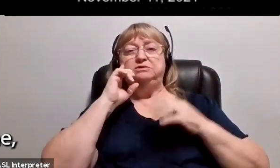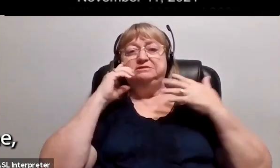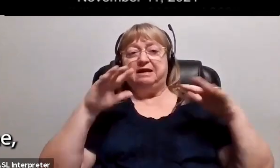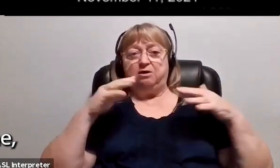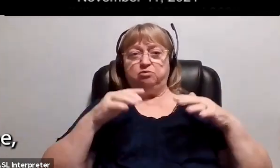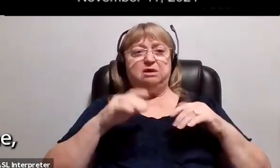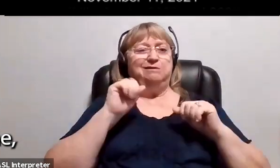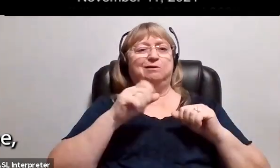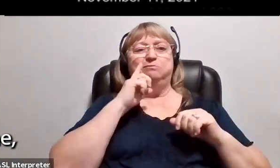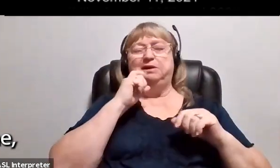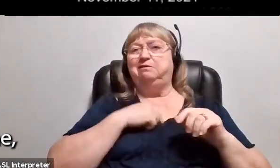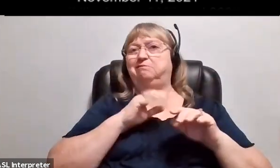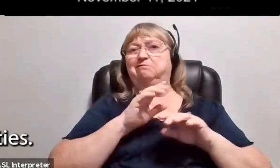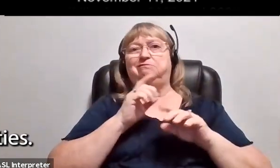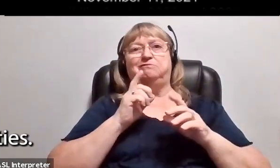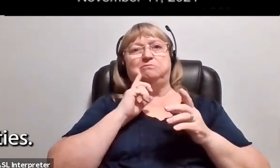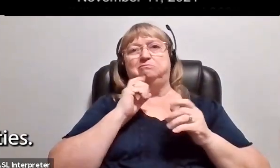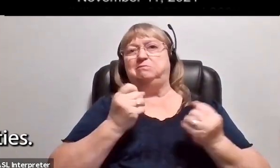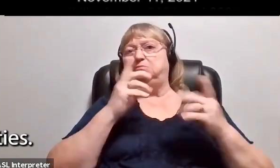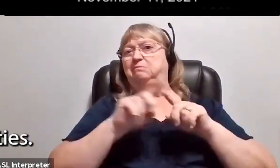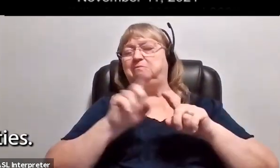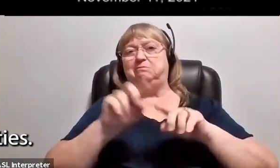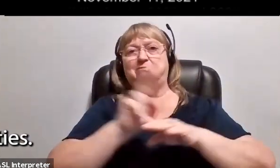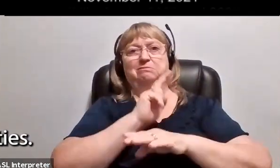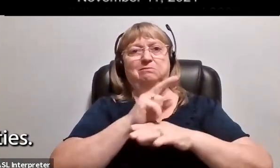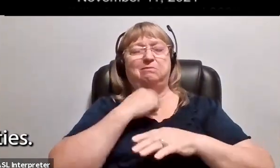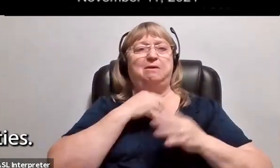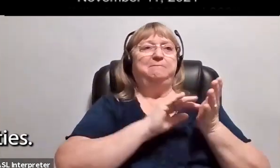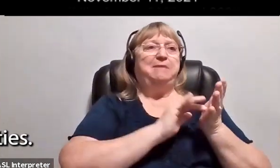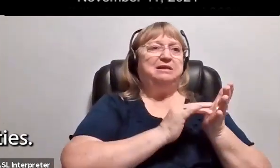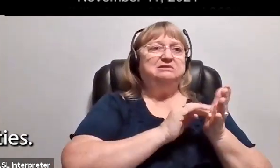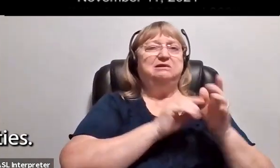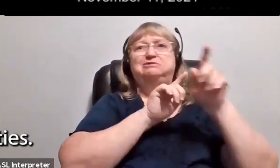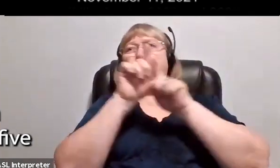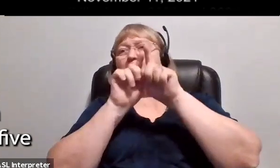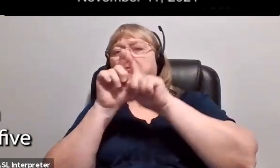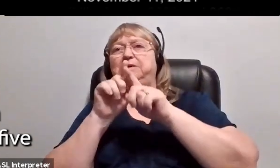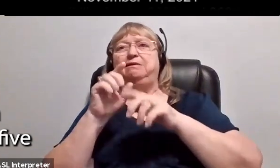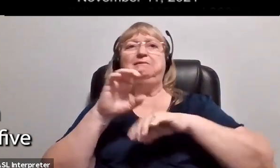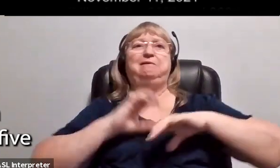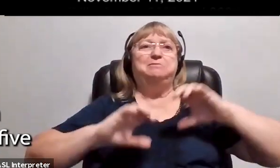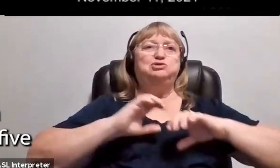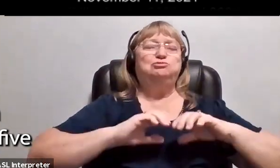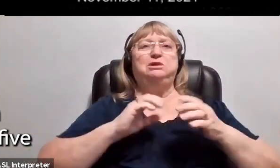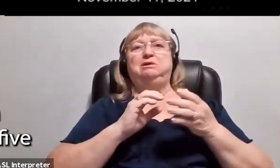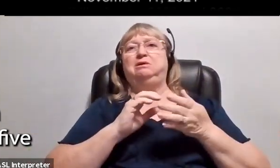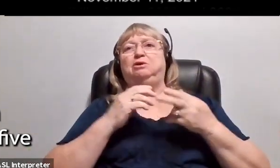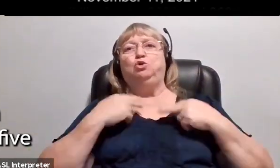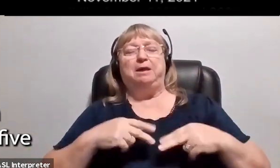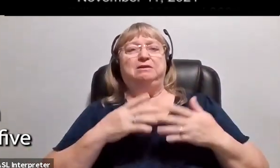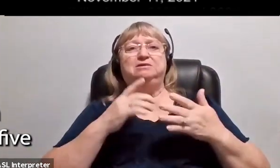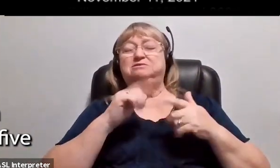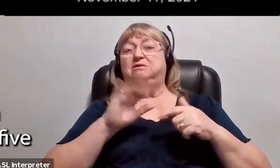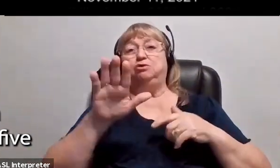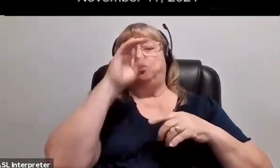astronomy all across the sciences and medicine, chemistry, biology, and even humanities. And pretty much the imagination is the limit